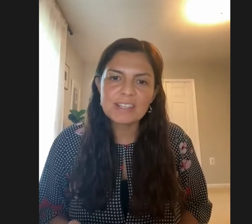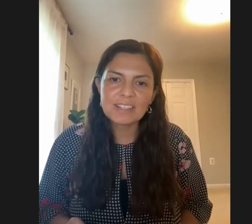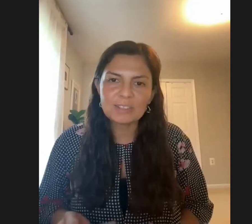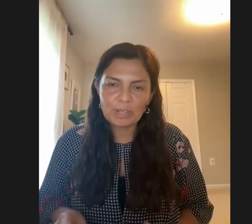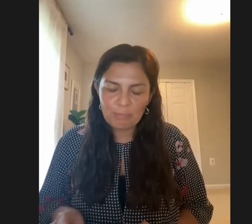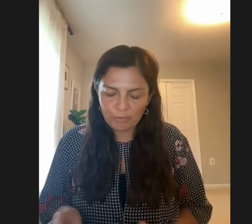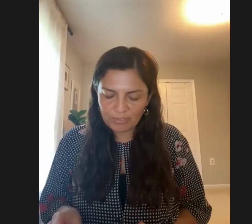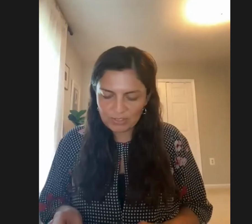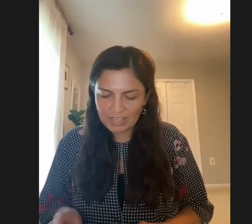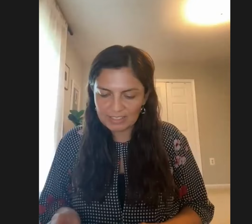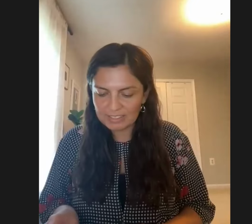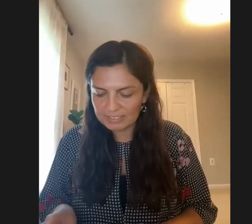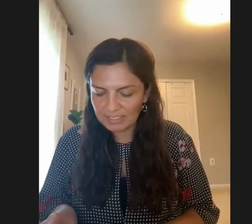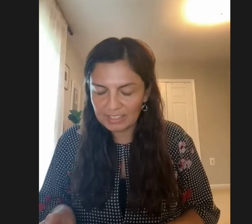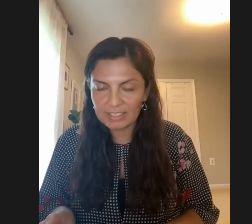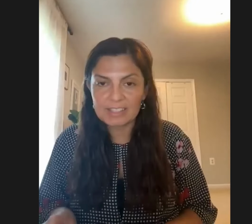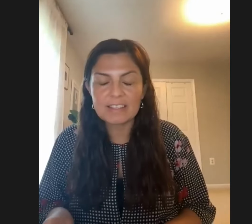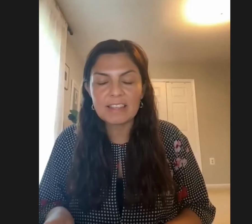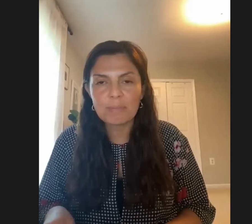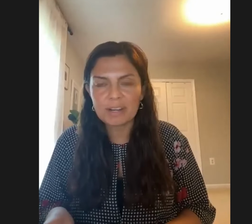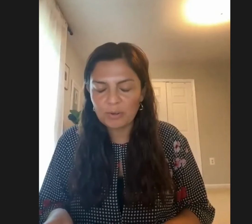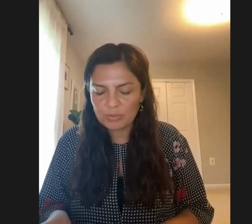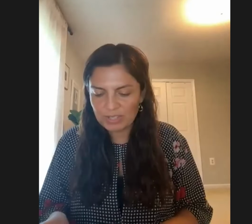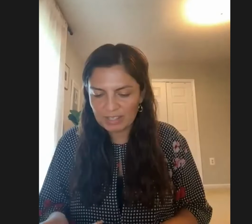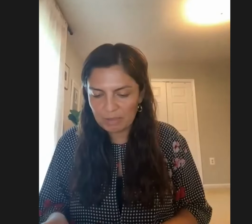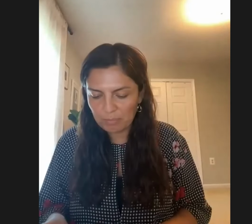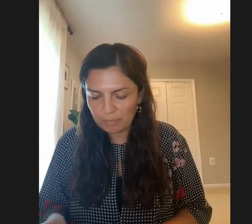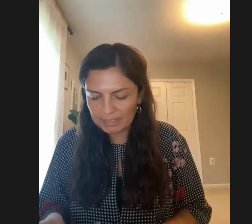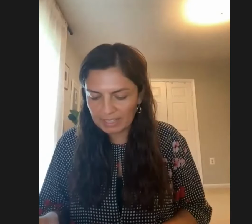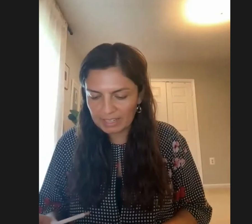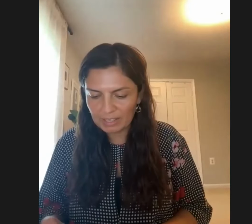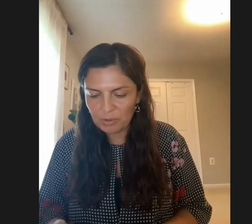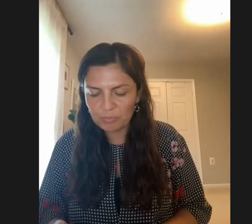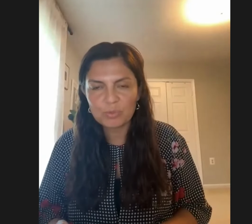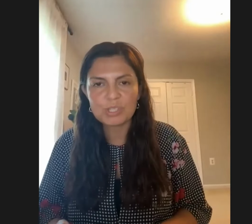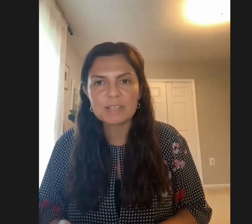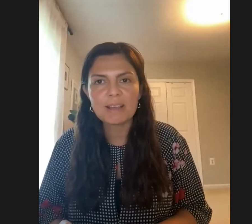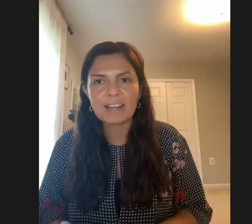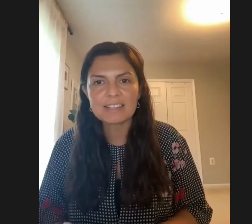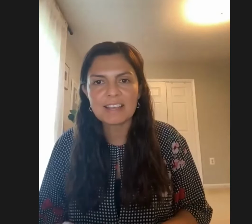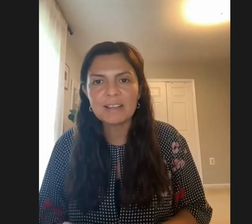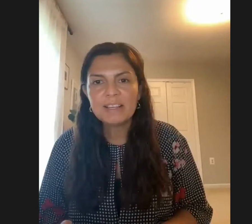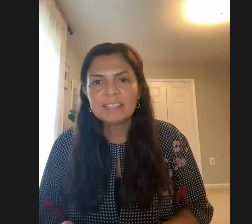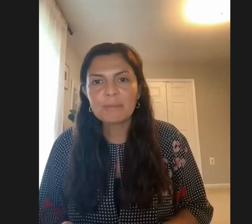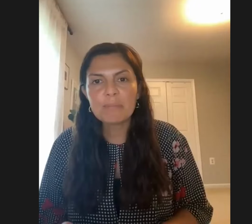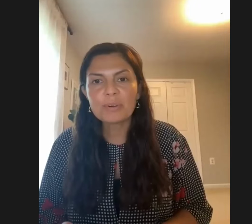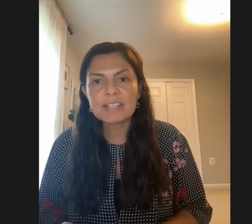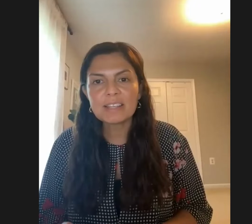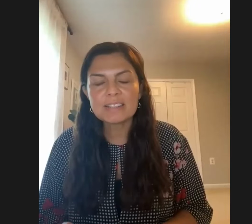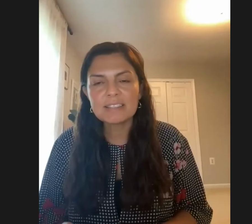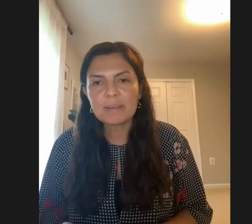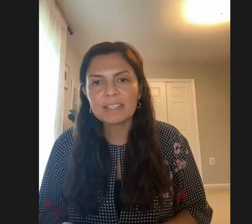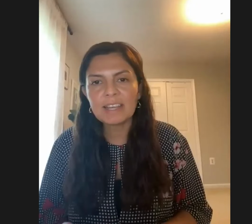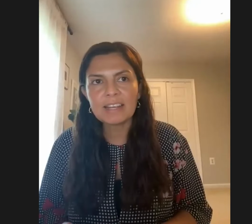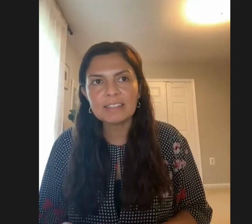Thank you so much for your input throughout your professional journey that is pretty renowned in the